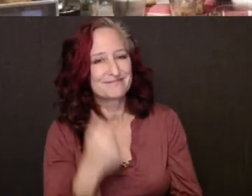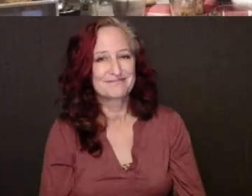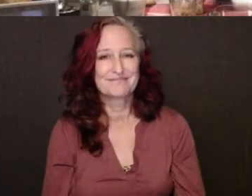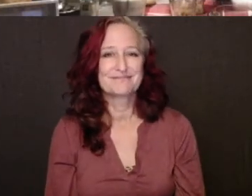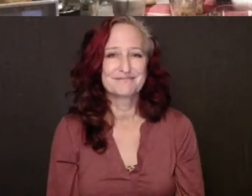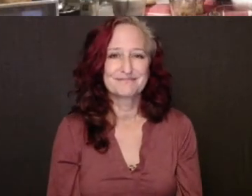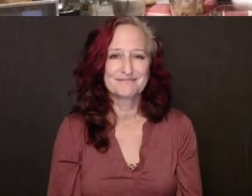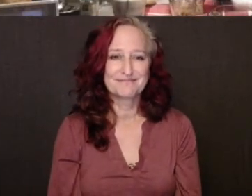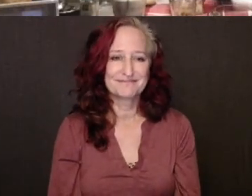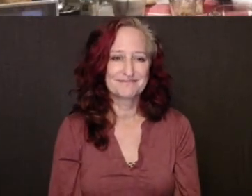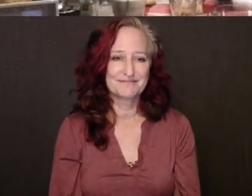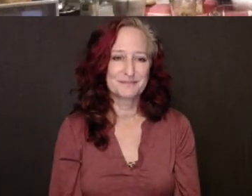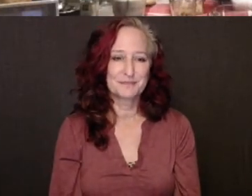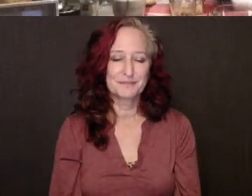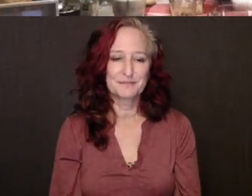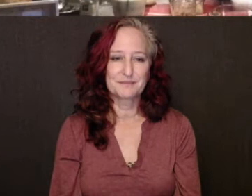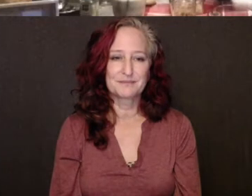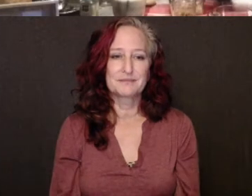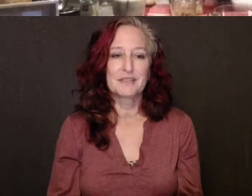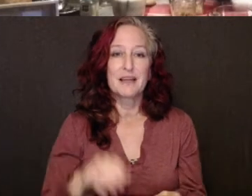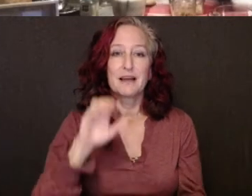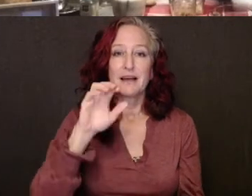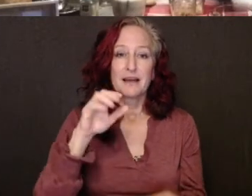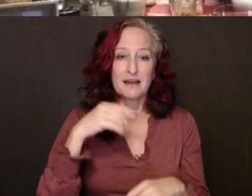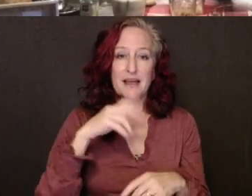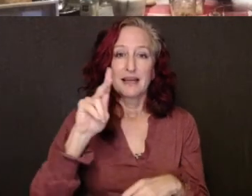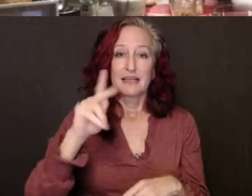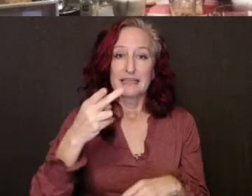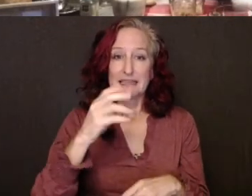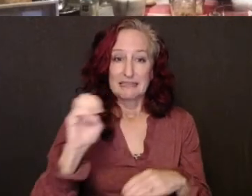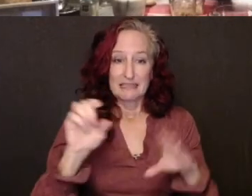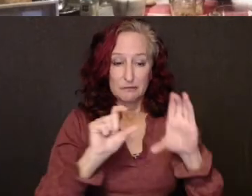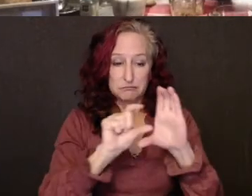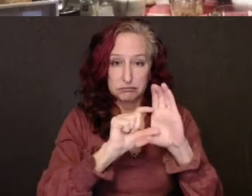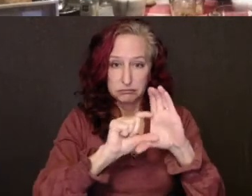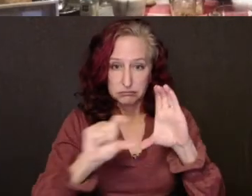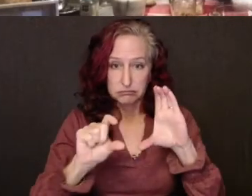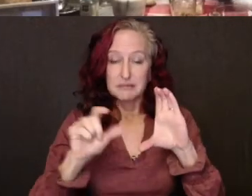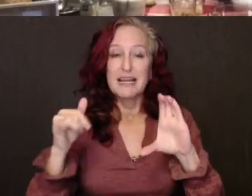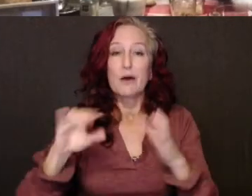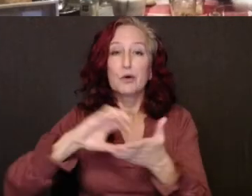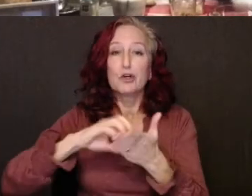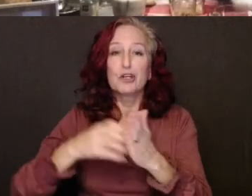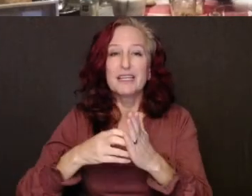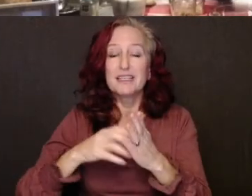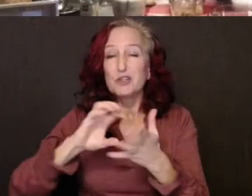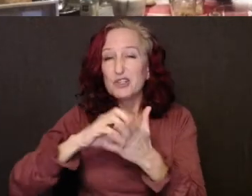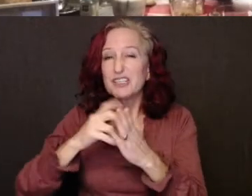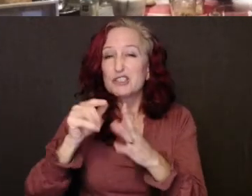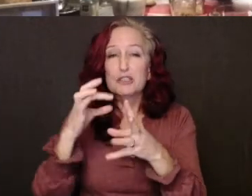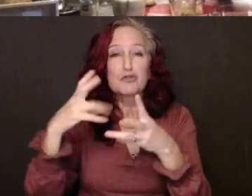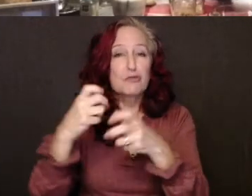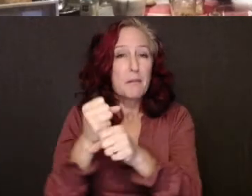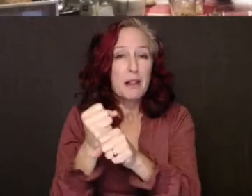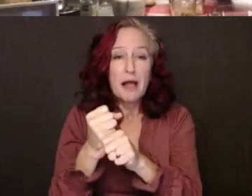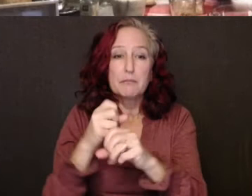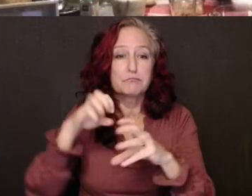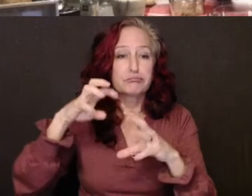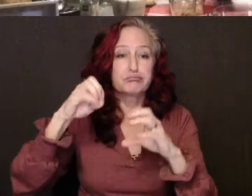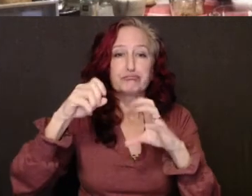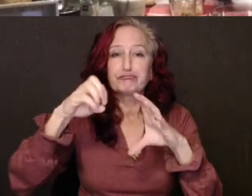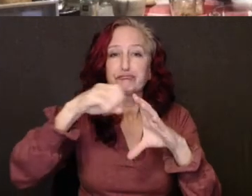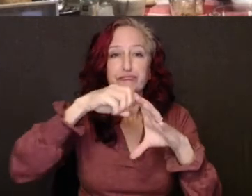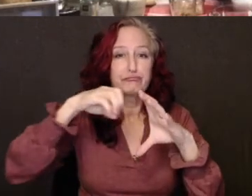home. It's a space you're familiar with. So those are like the conveniences. The inconveniences are